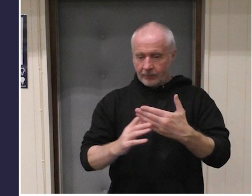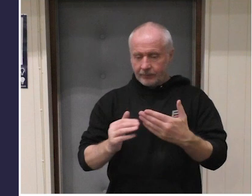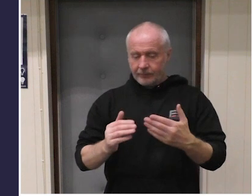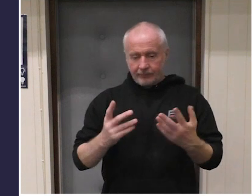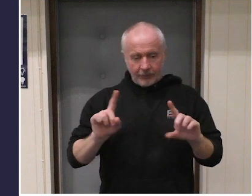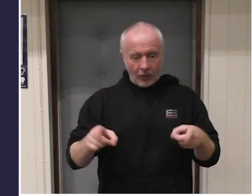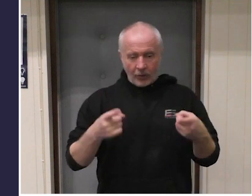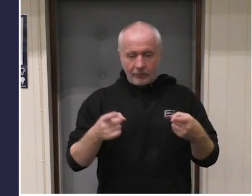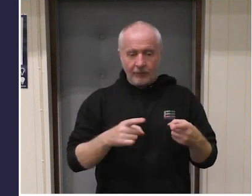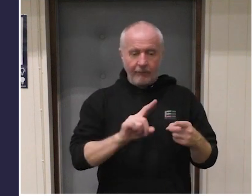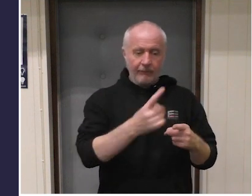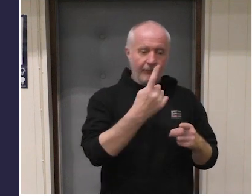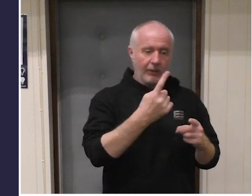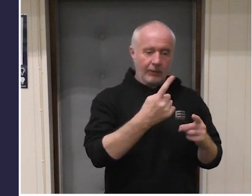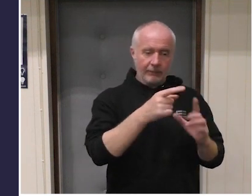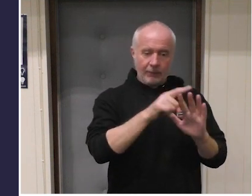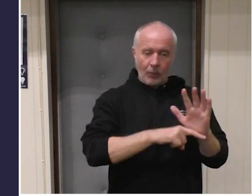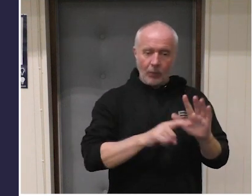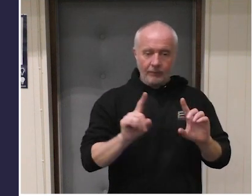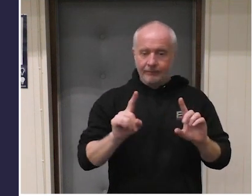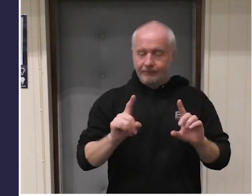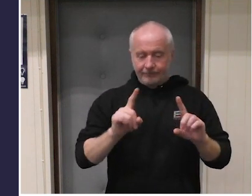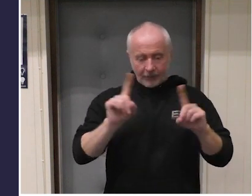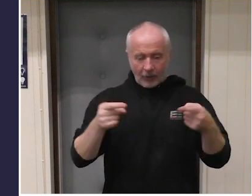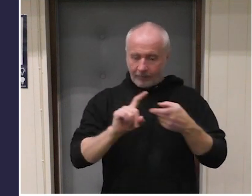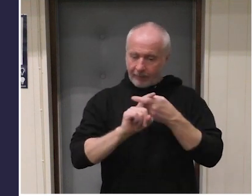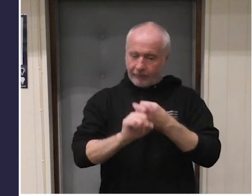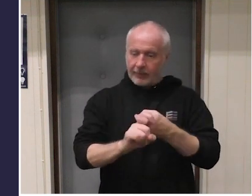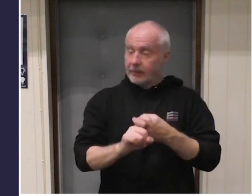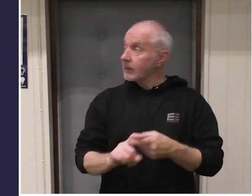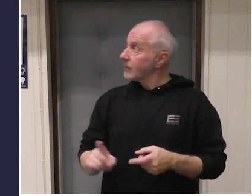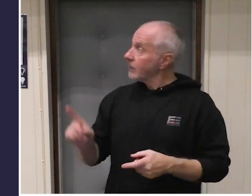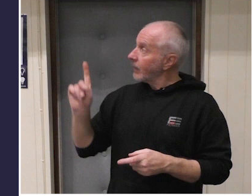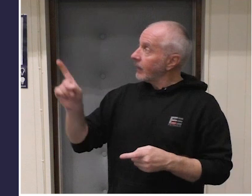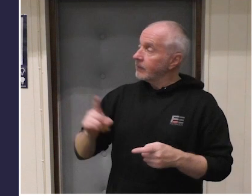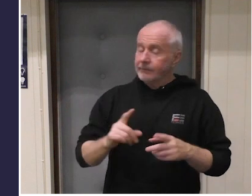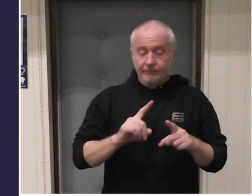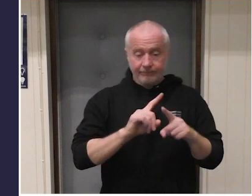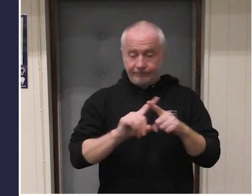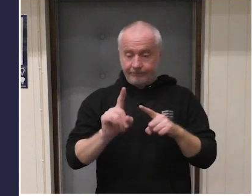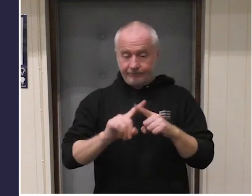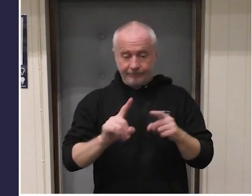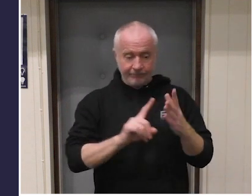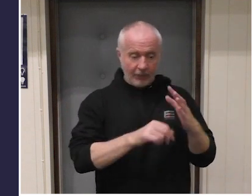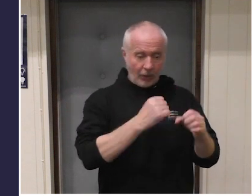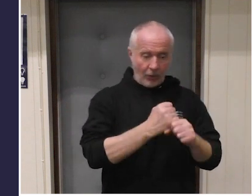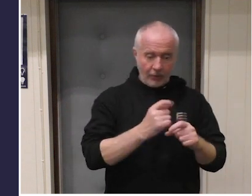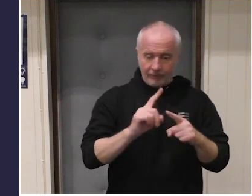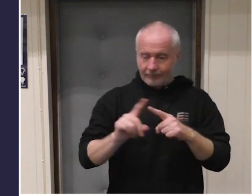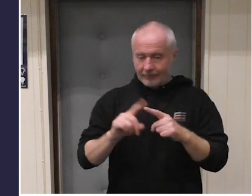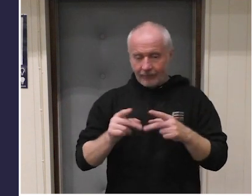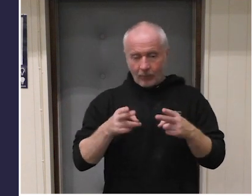must be fixed. And then the entropy basically says it's the log of the number of ways. Is a measure of